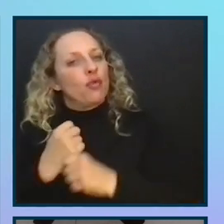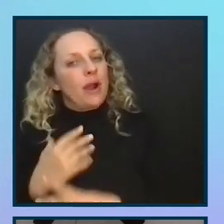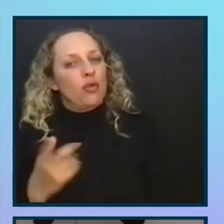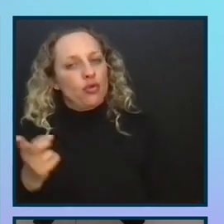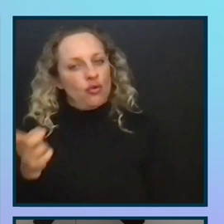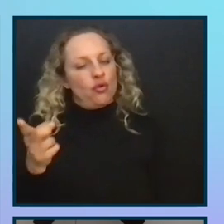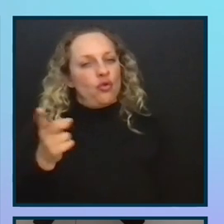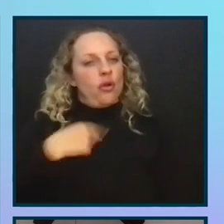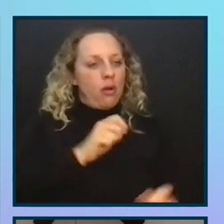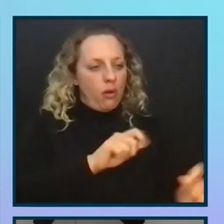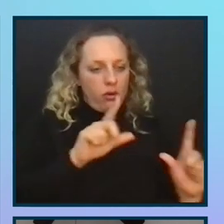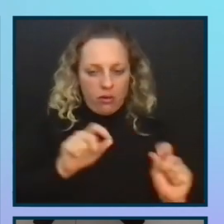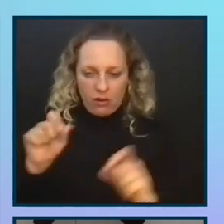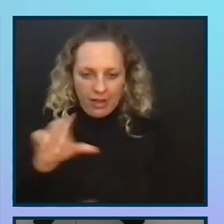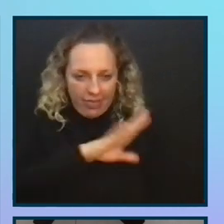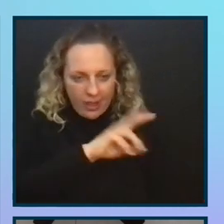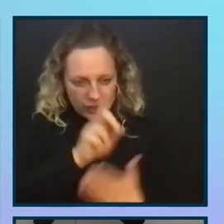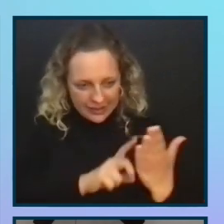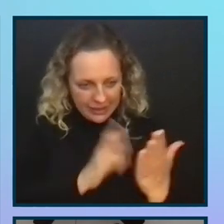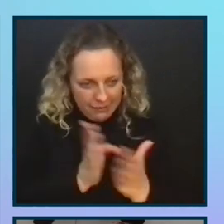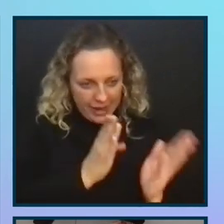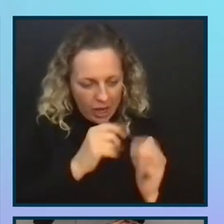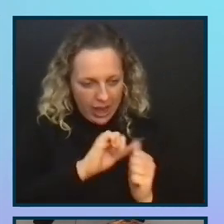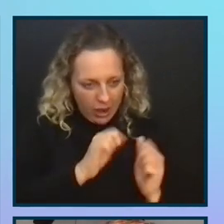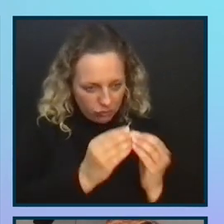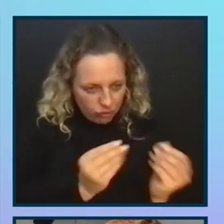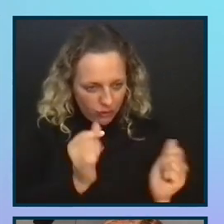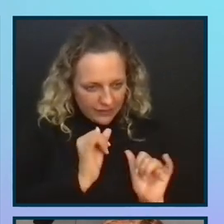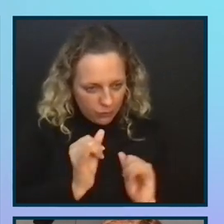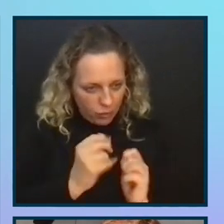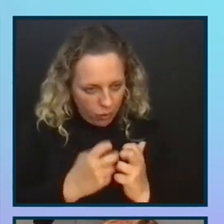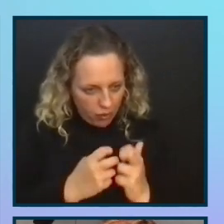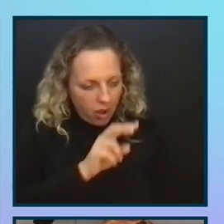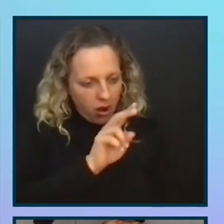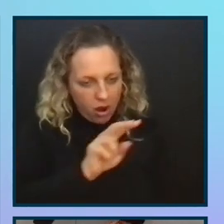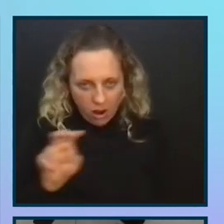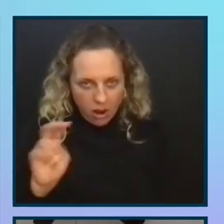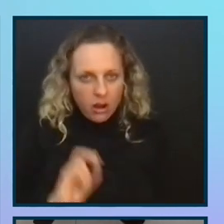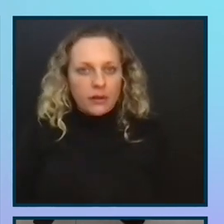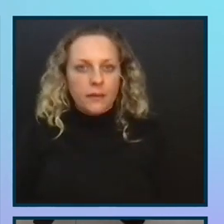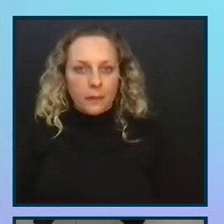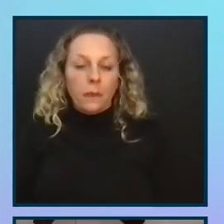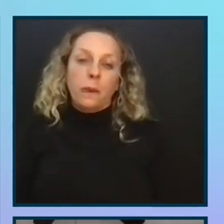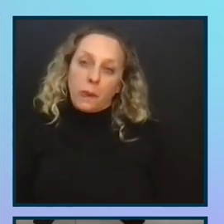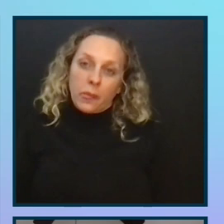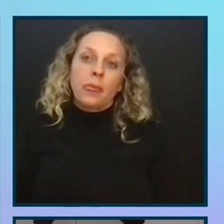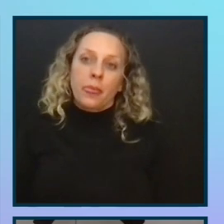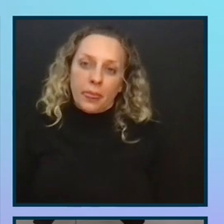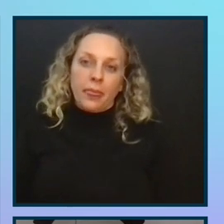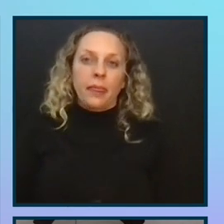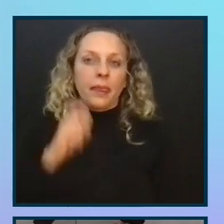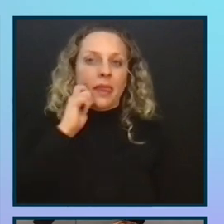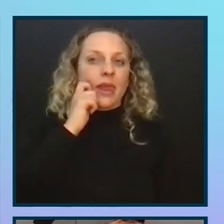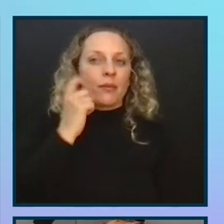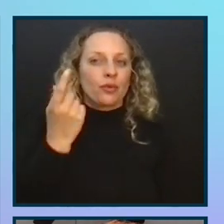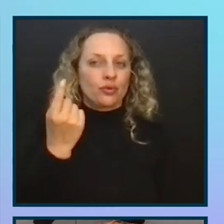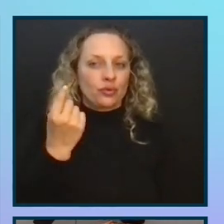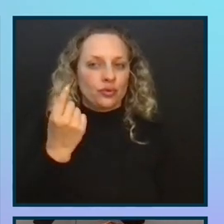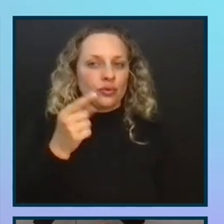and take a look at their design patterns to see how they solve similar problems. So what does Apple actually